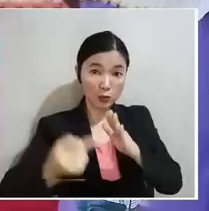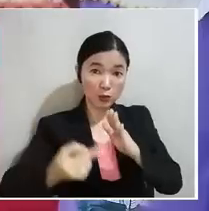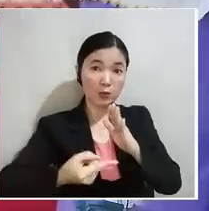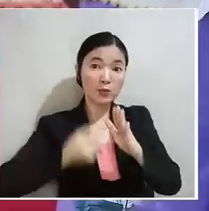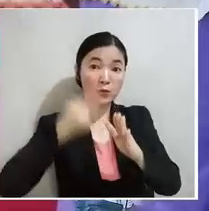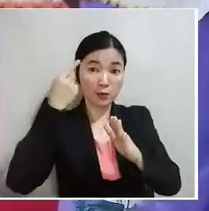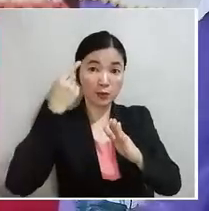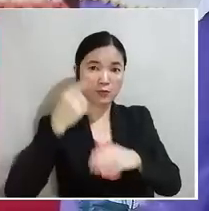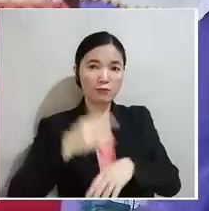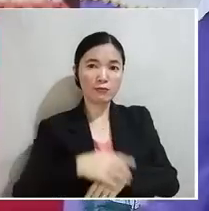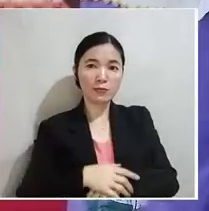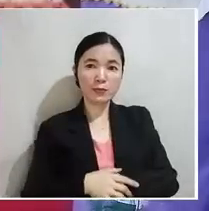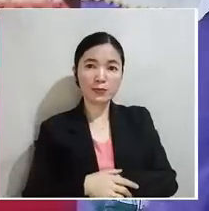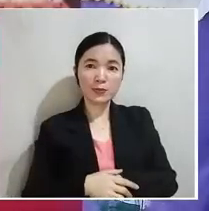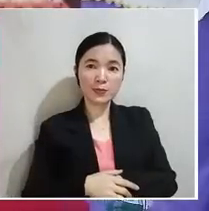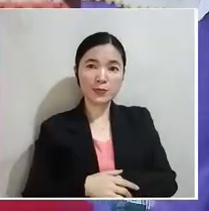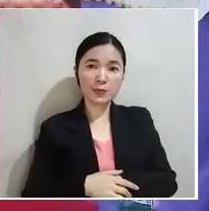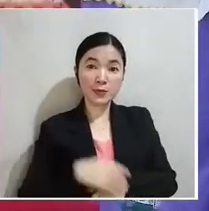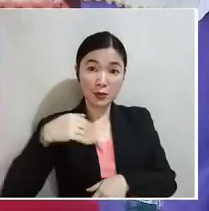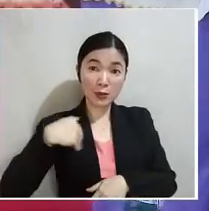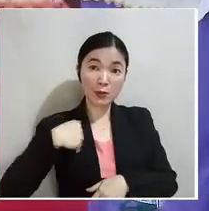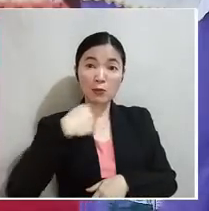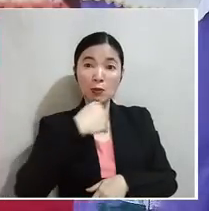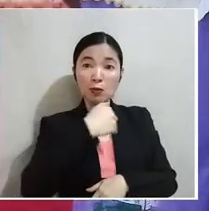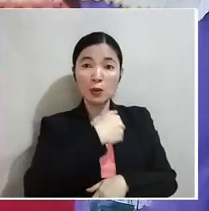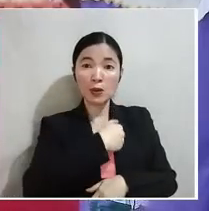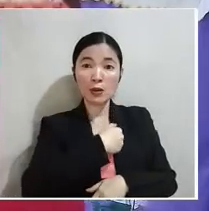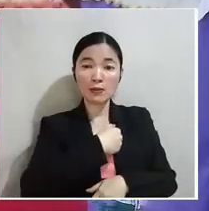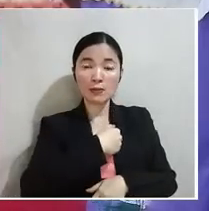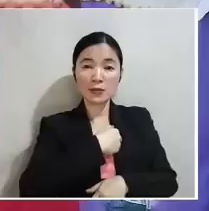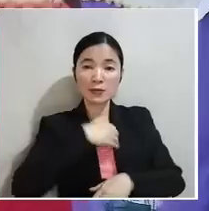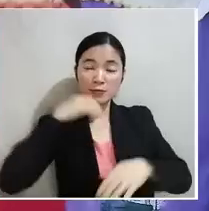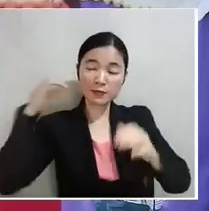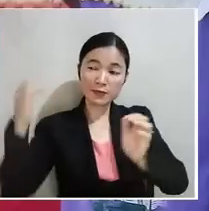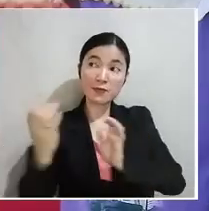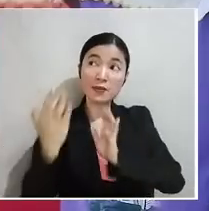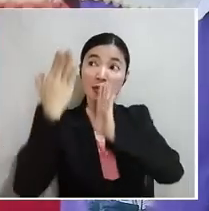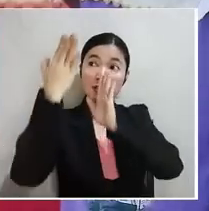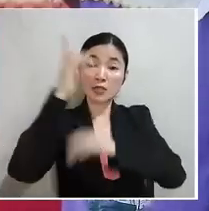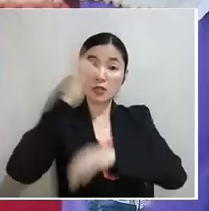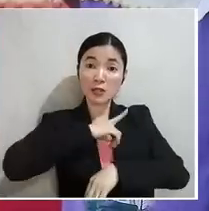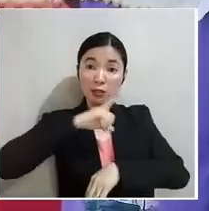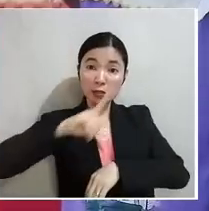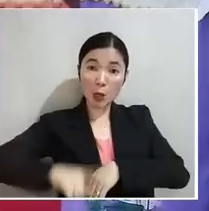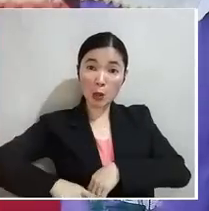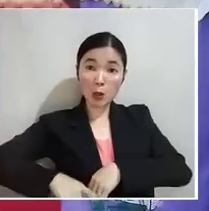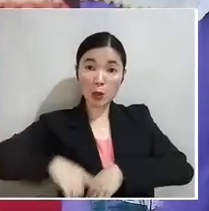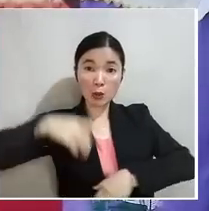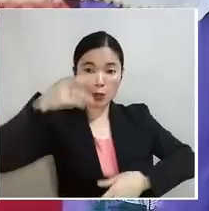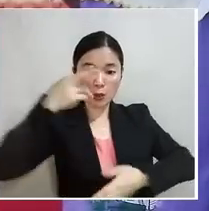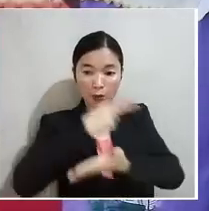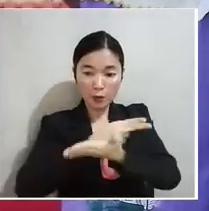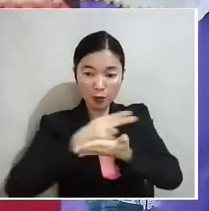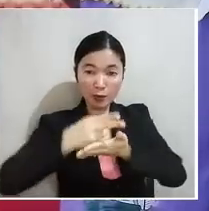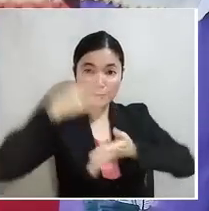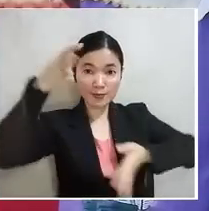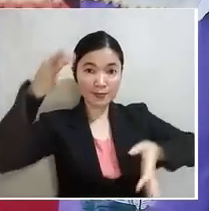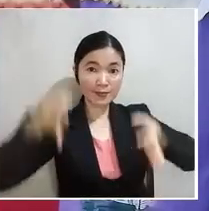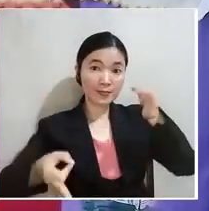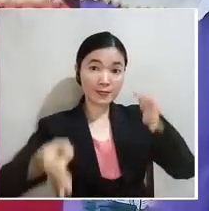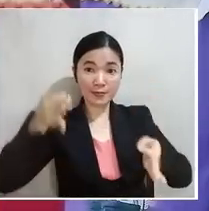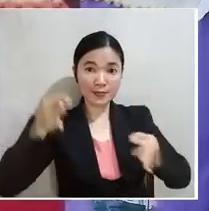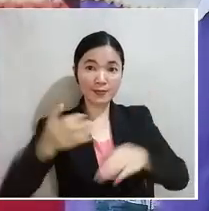only once, and we will be facing the Lord as our just judge. My dear